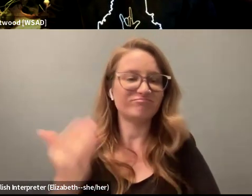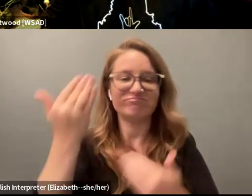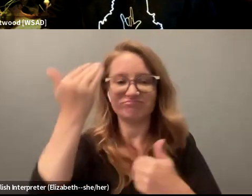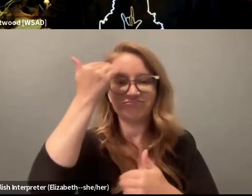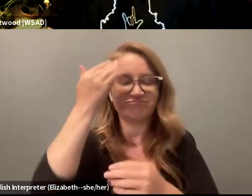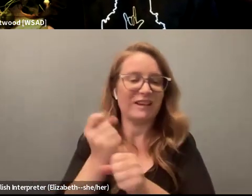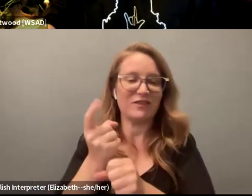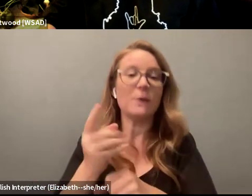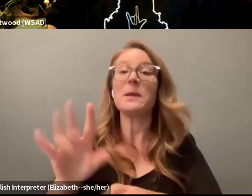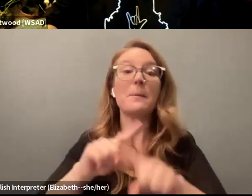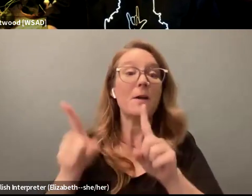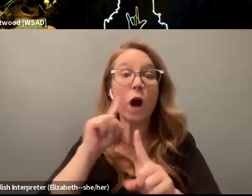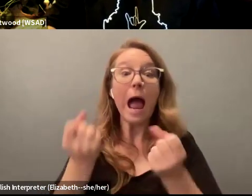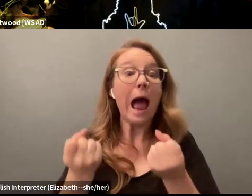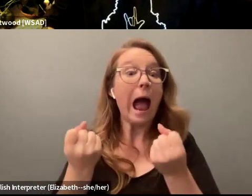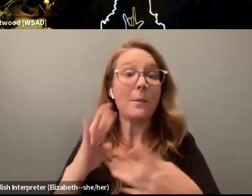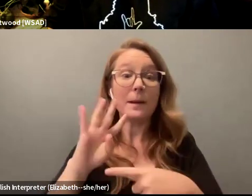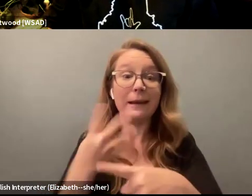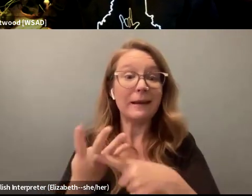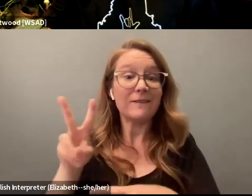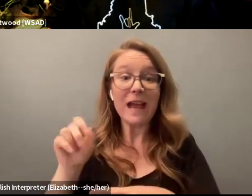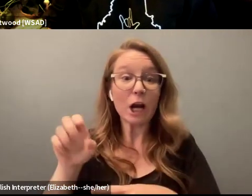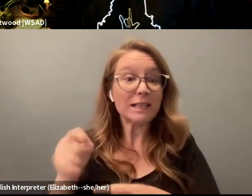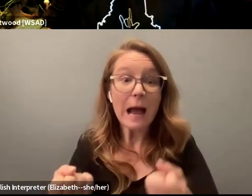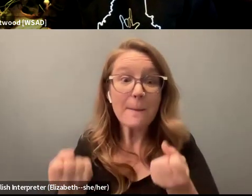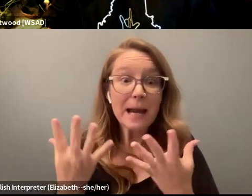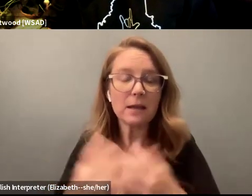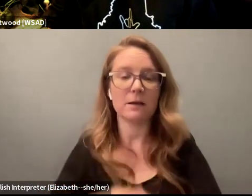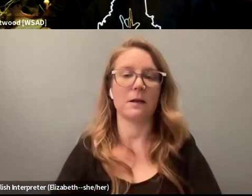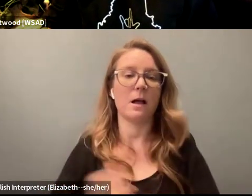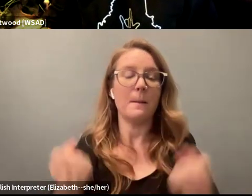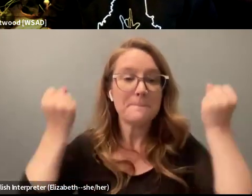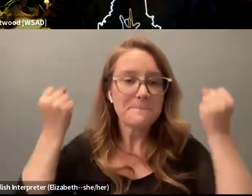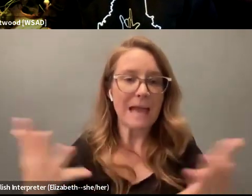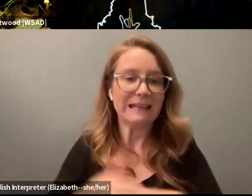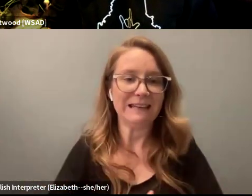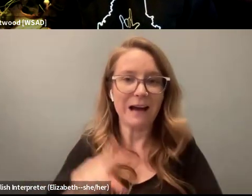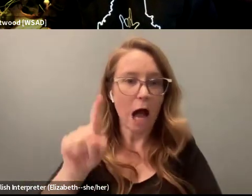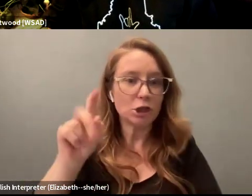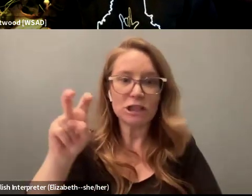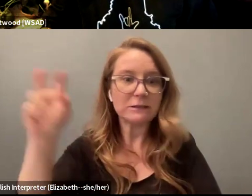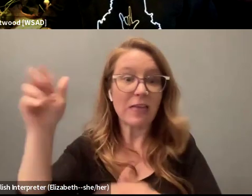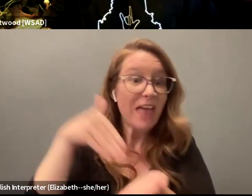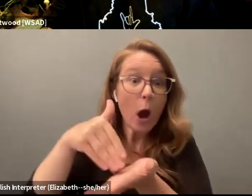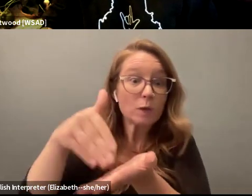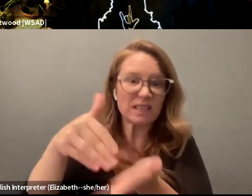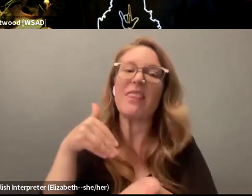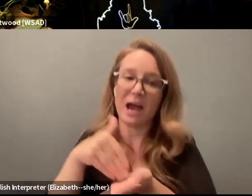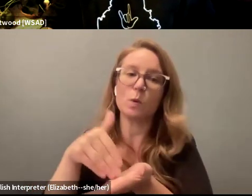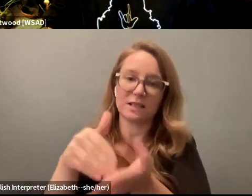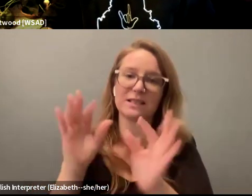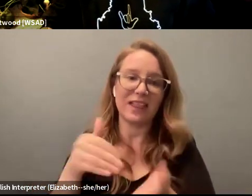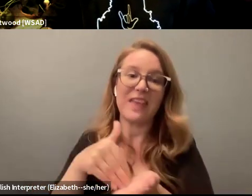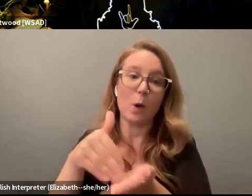In terms of the number of variants, a lot. Hundreds, thousands, no, thousands,